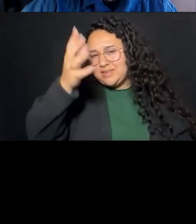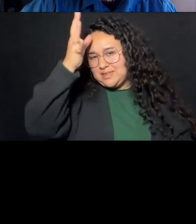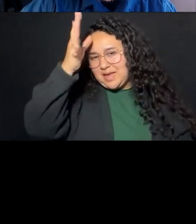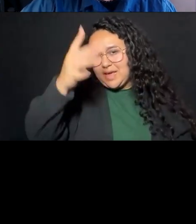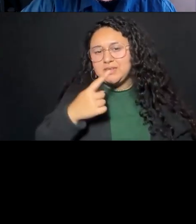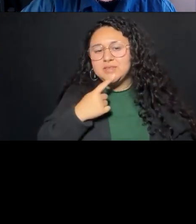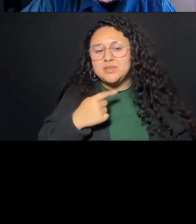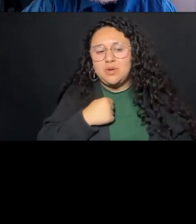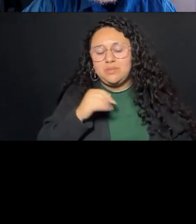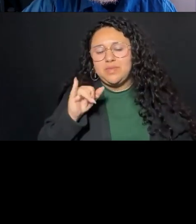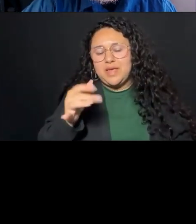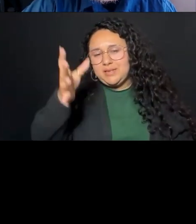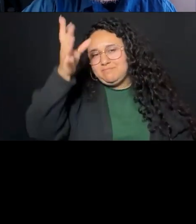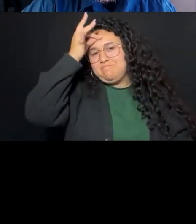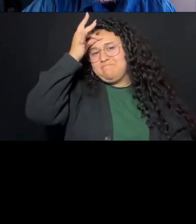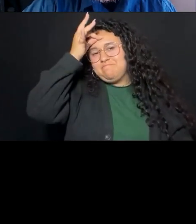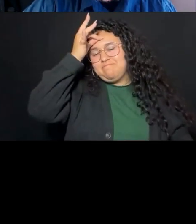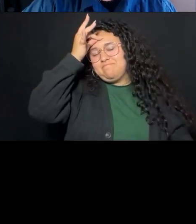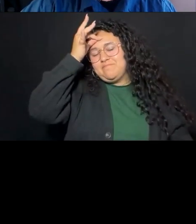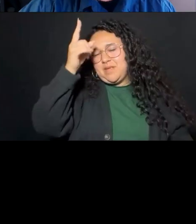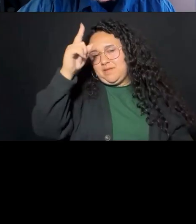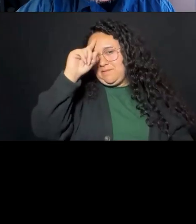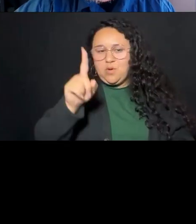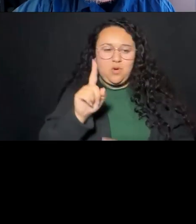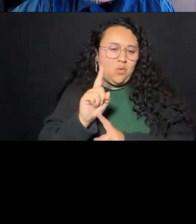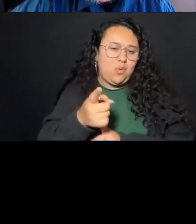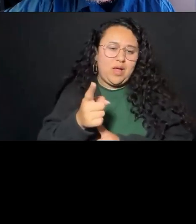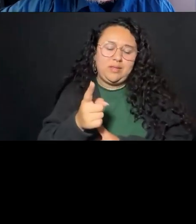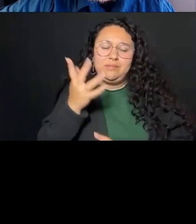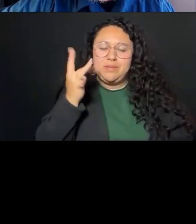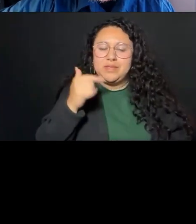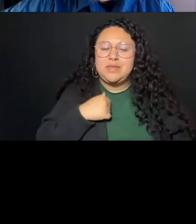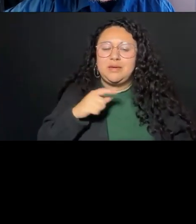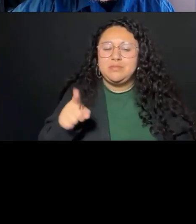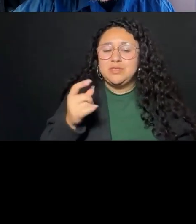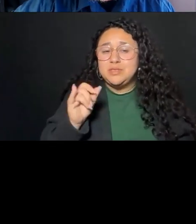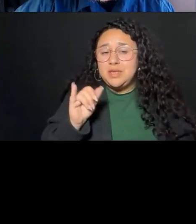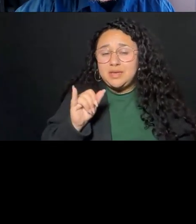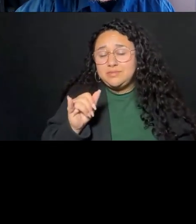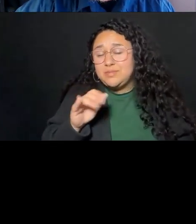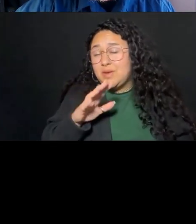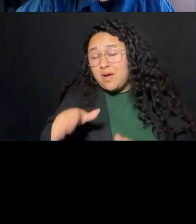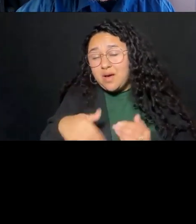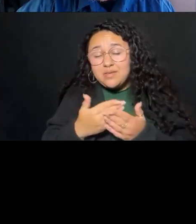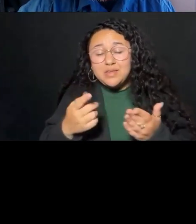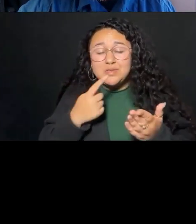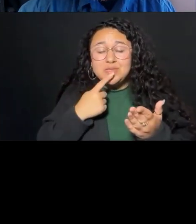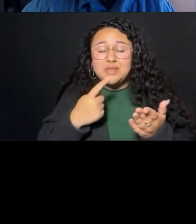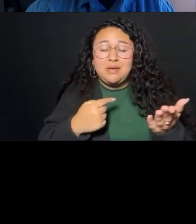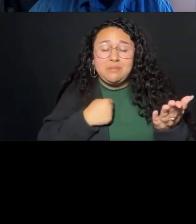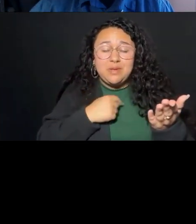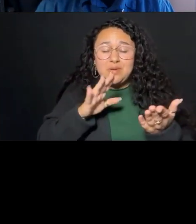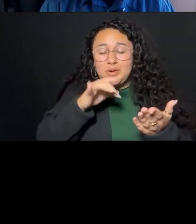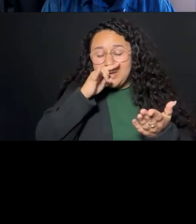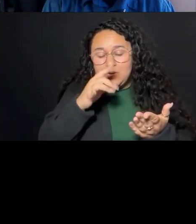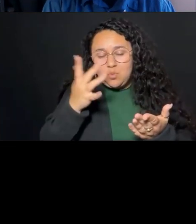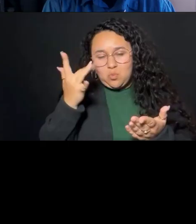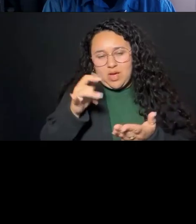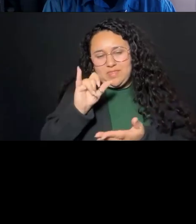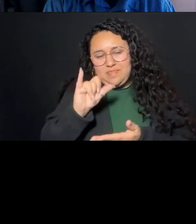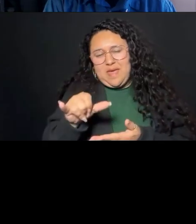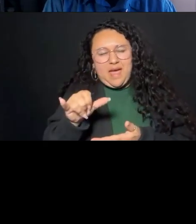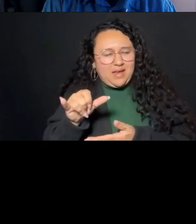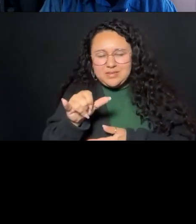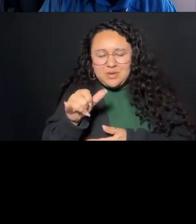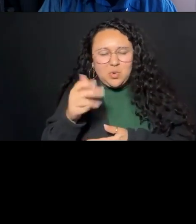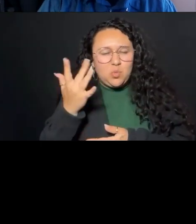like have stuck with me for a while because I'm just like out of all the things that you could say to your kid, like why would that be one? Like